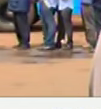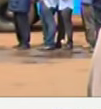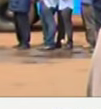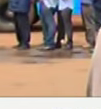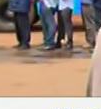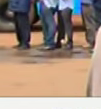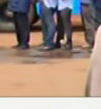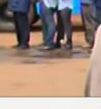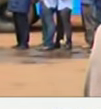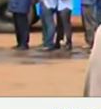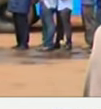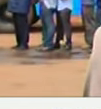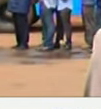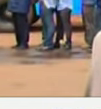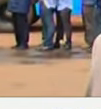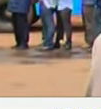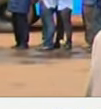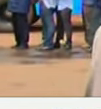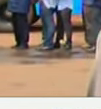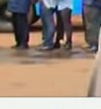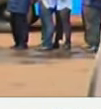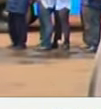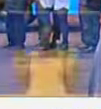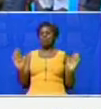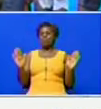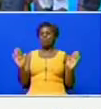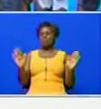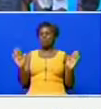This morning I was in Kisumu